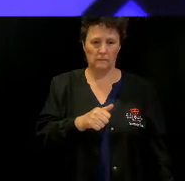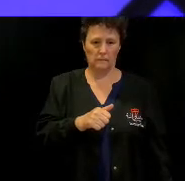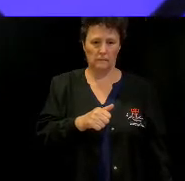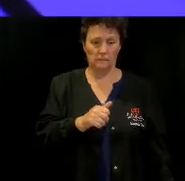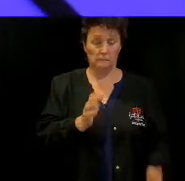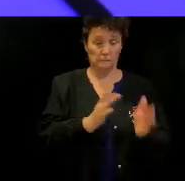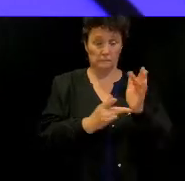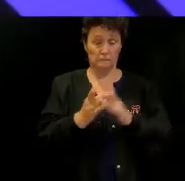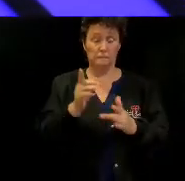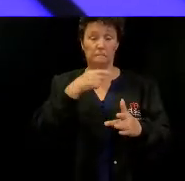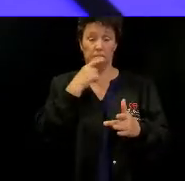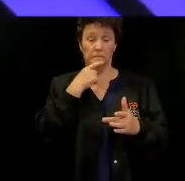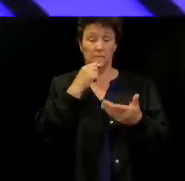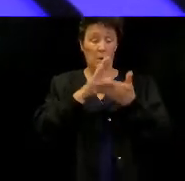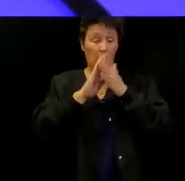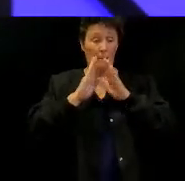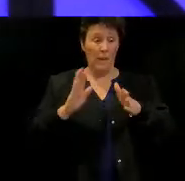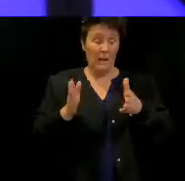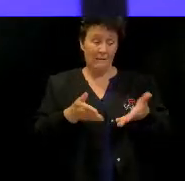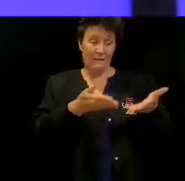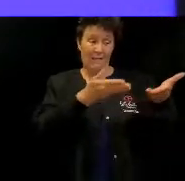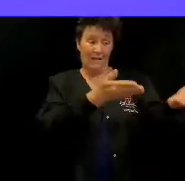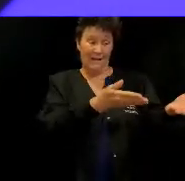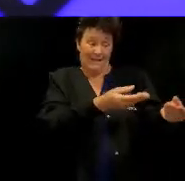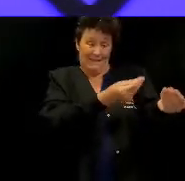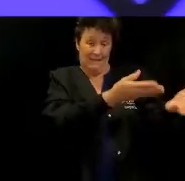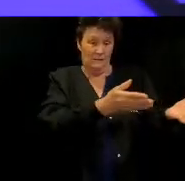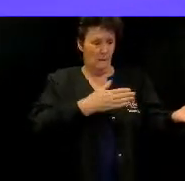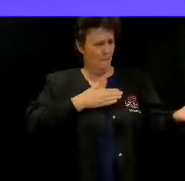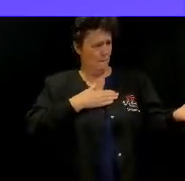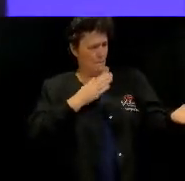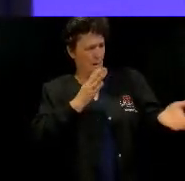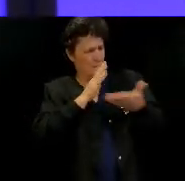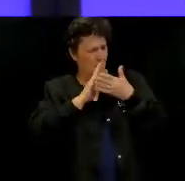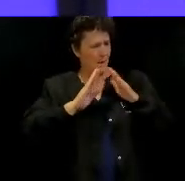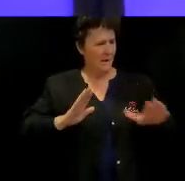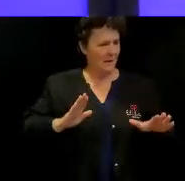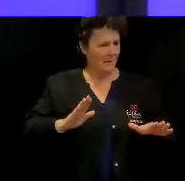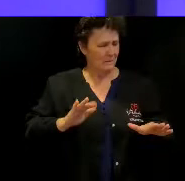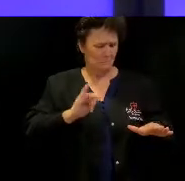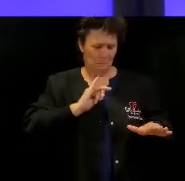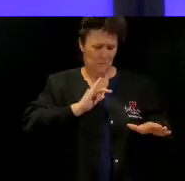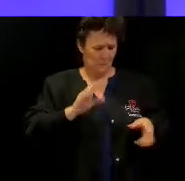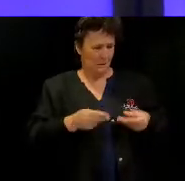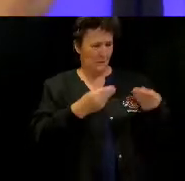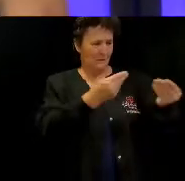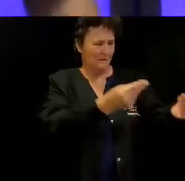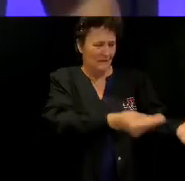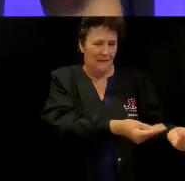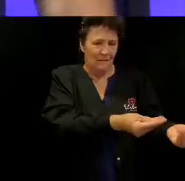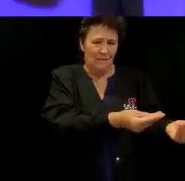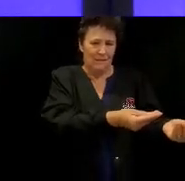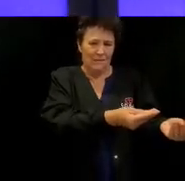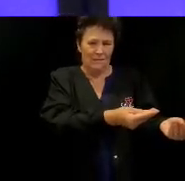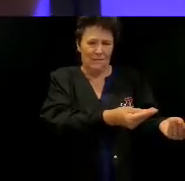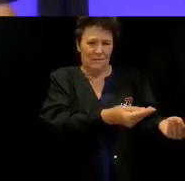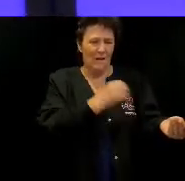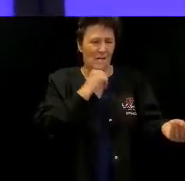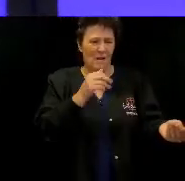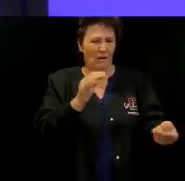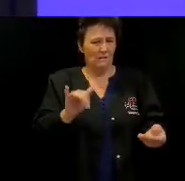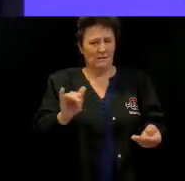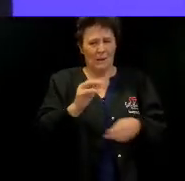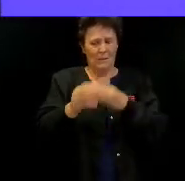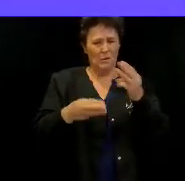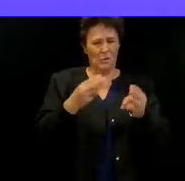Jesus said, peace I leave with you, or peace I give to you, my peace. I'm giving you my peace, my gift. It's a gift I'm going to give you, not like the world